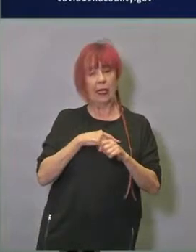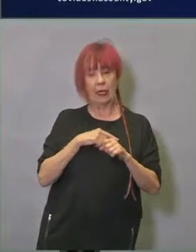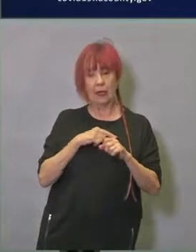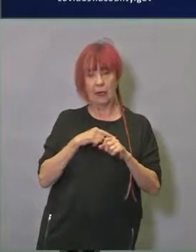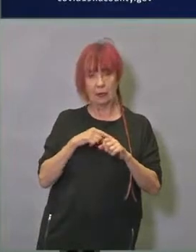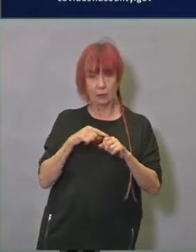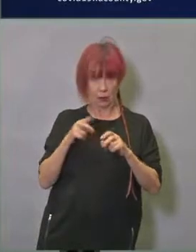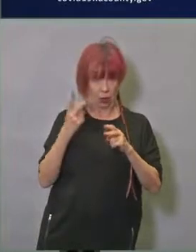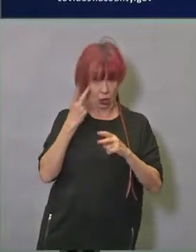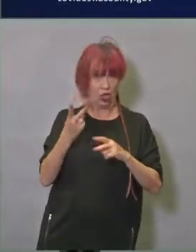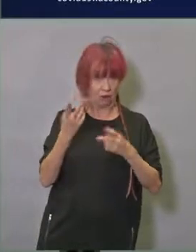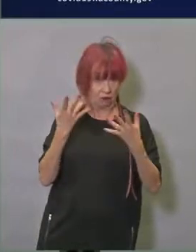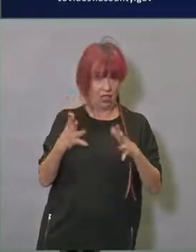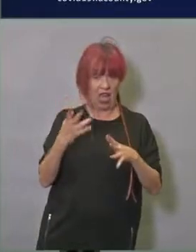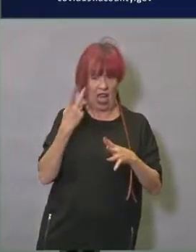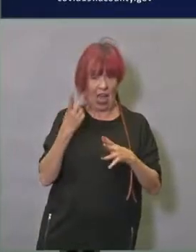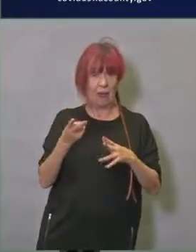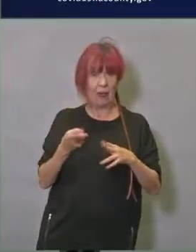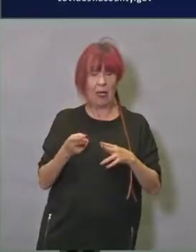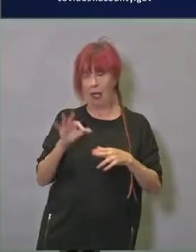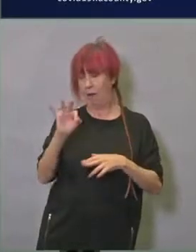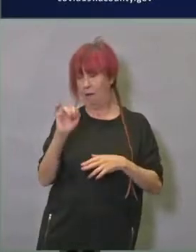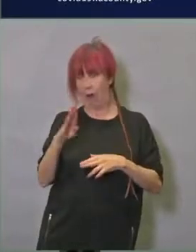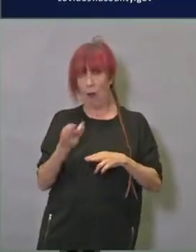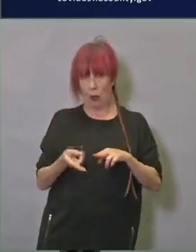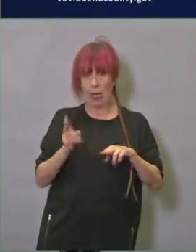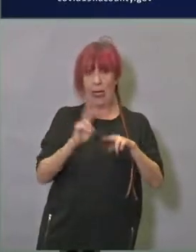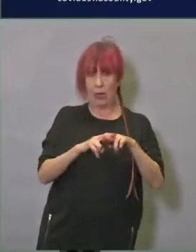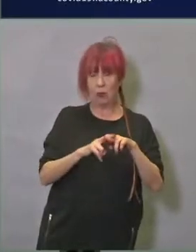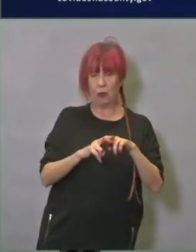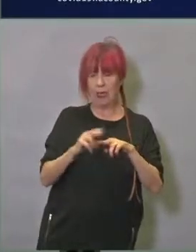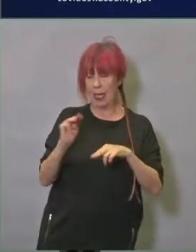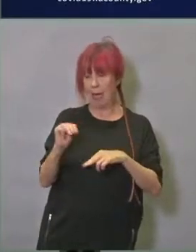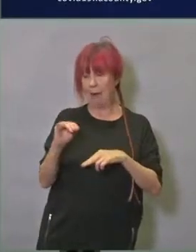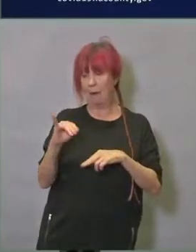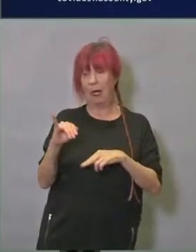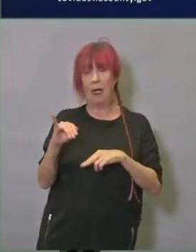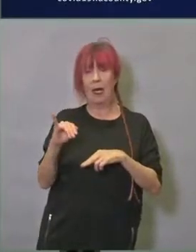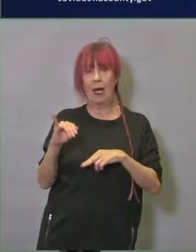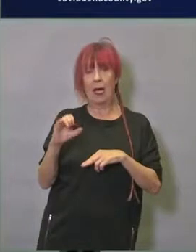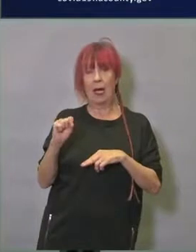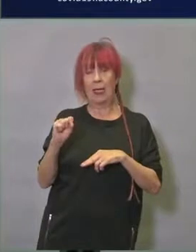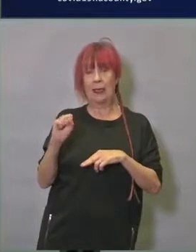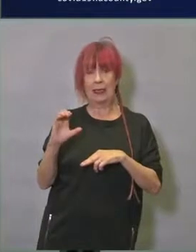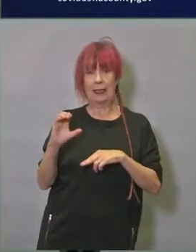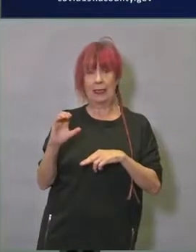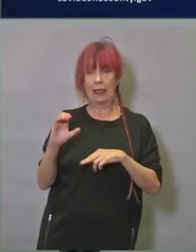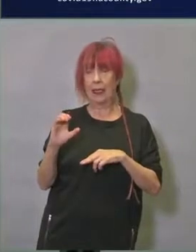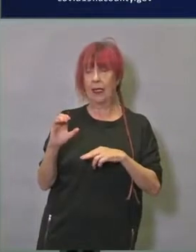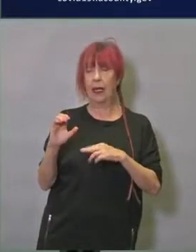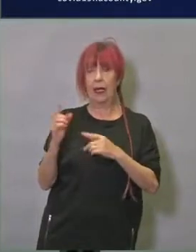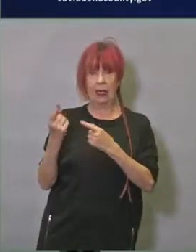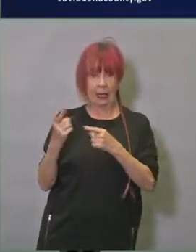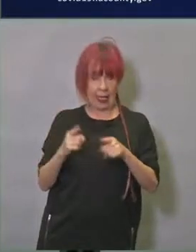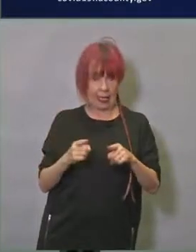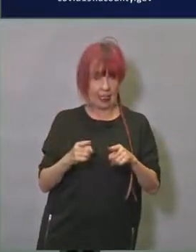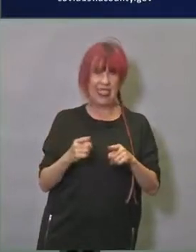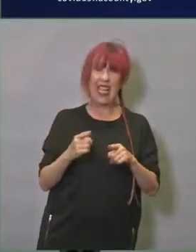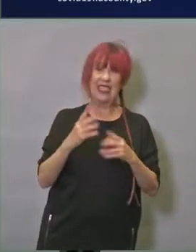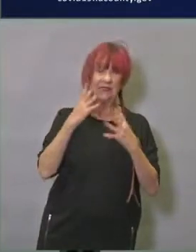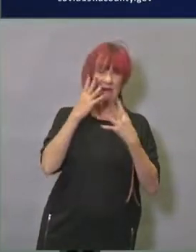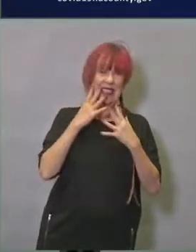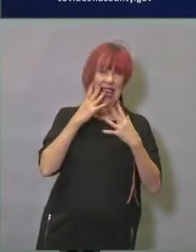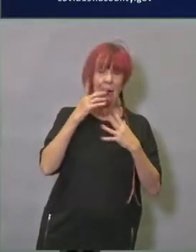did in February, an increase in our MIS-C cases. And unfortunately, a couple of the deaths that